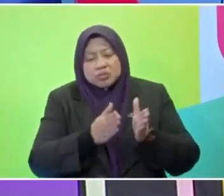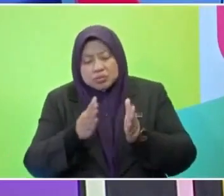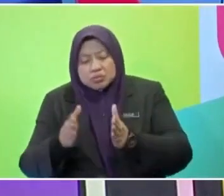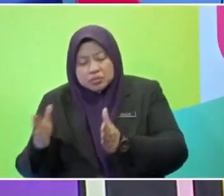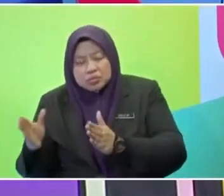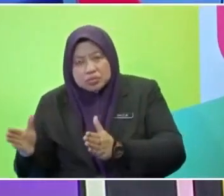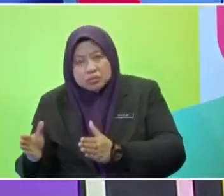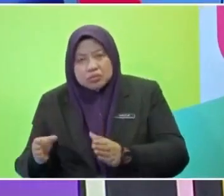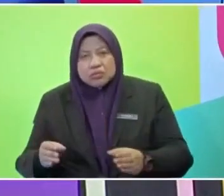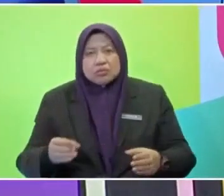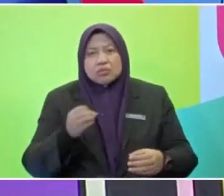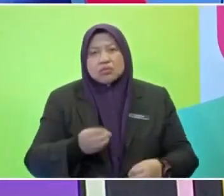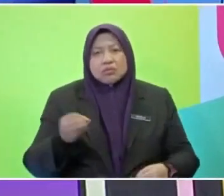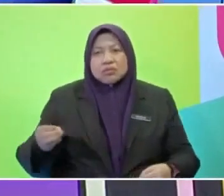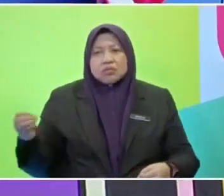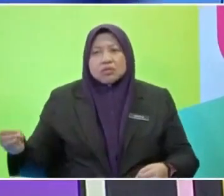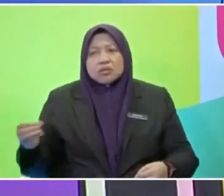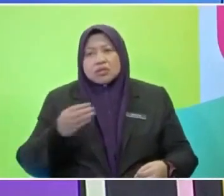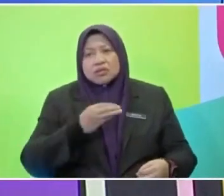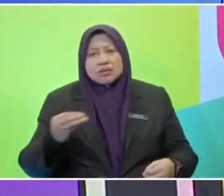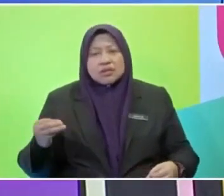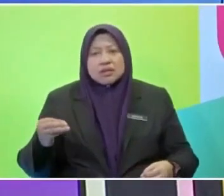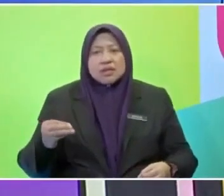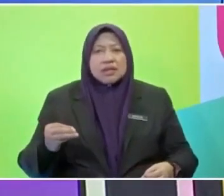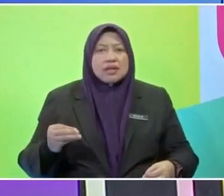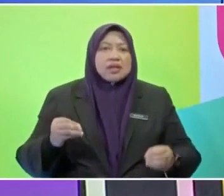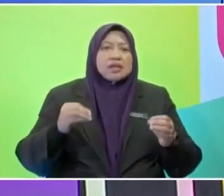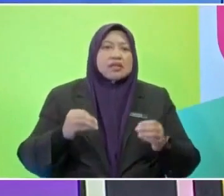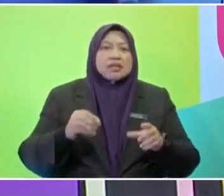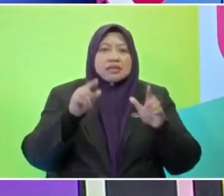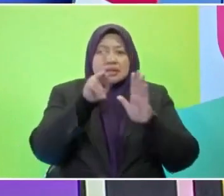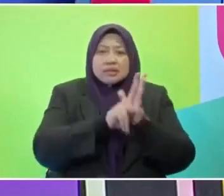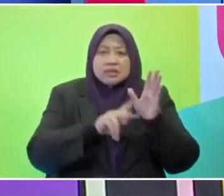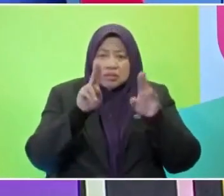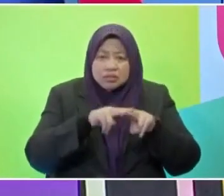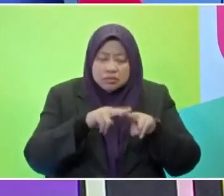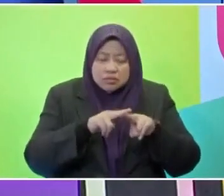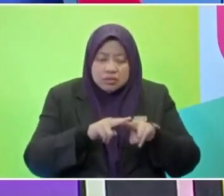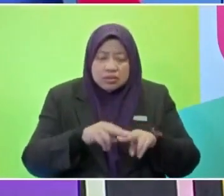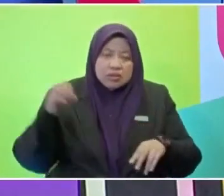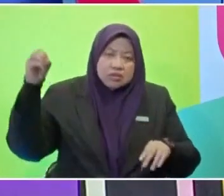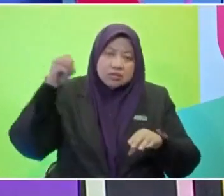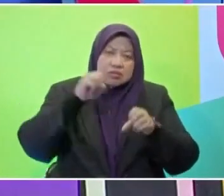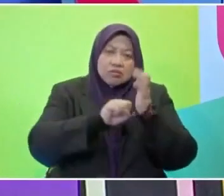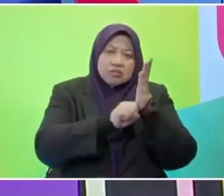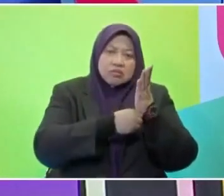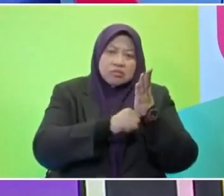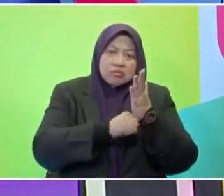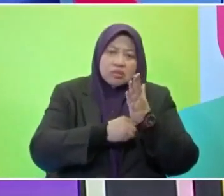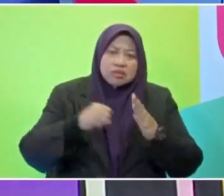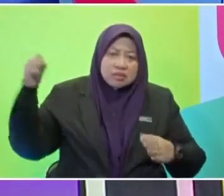and also the position of the light source. Hold on, yeah? Okay, so let's have a look.